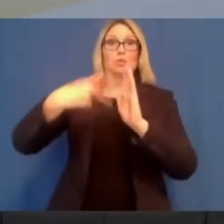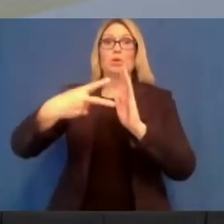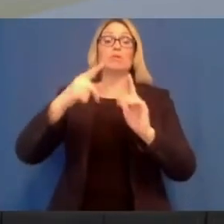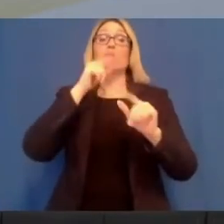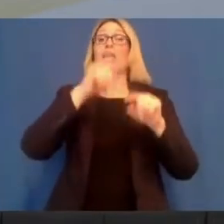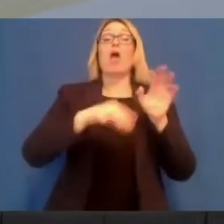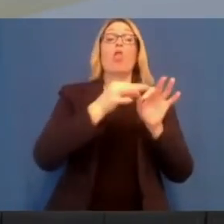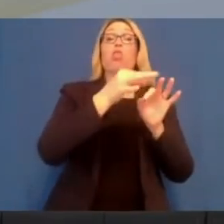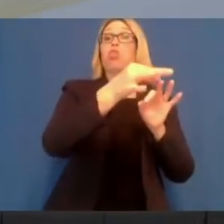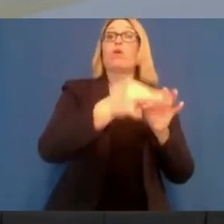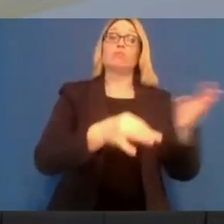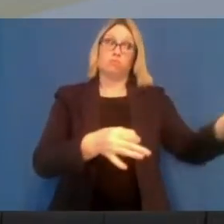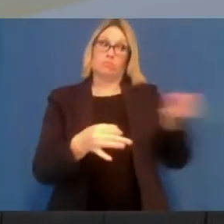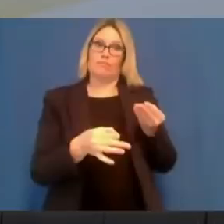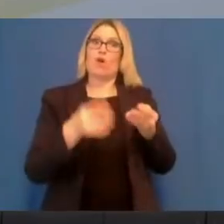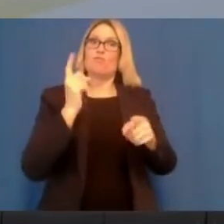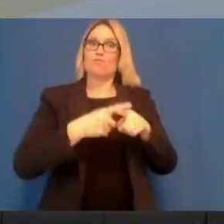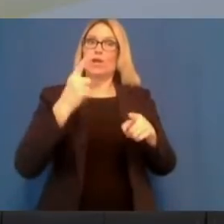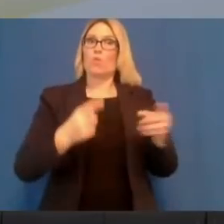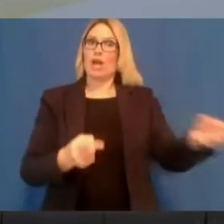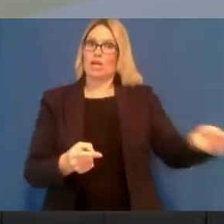Great, thank you. Okay, you're welcome.